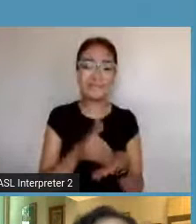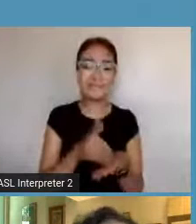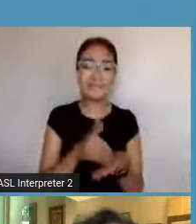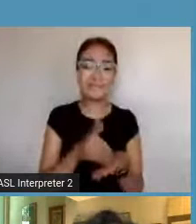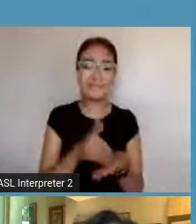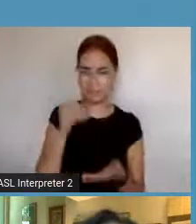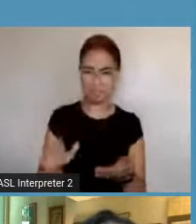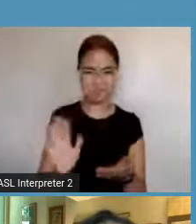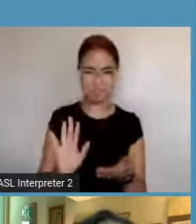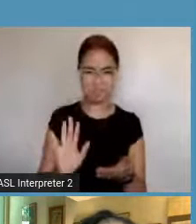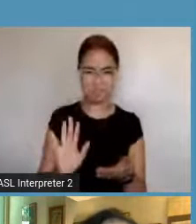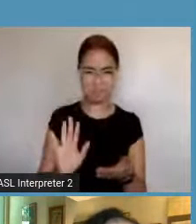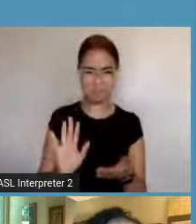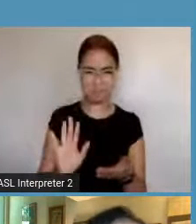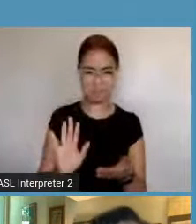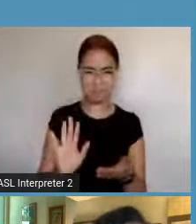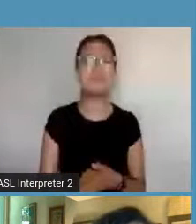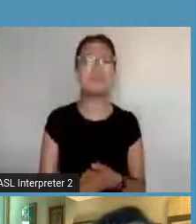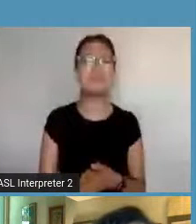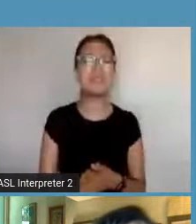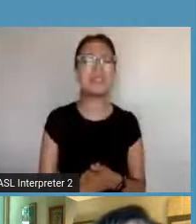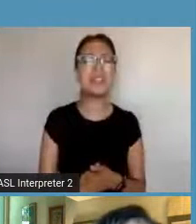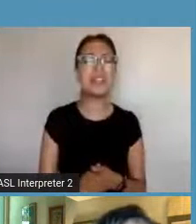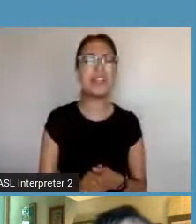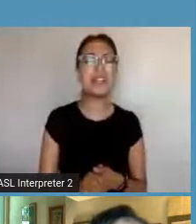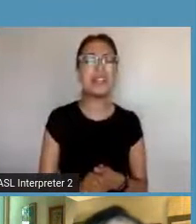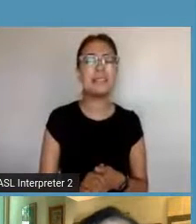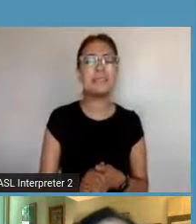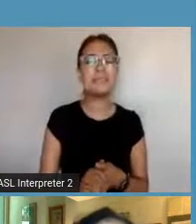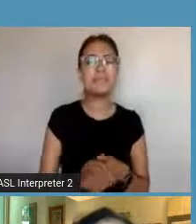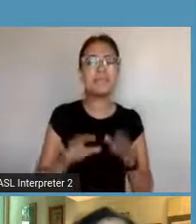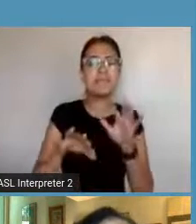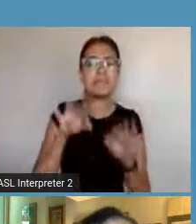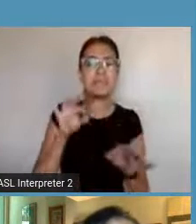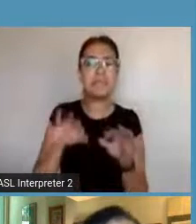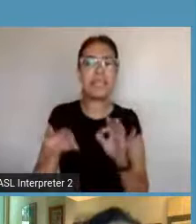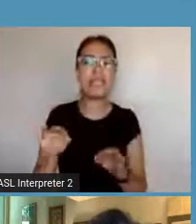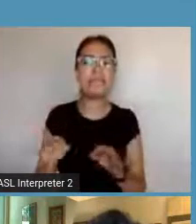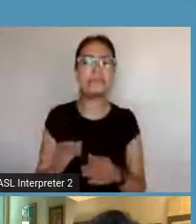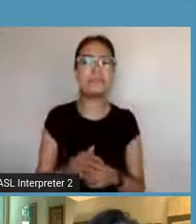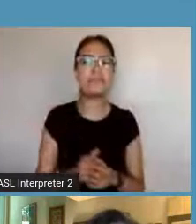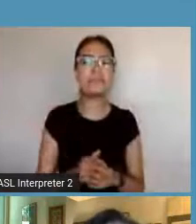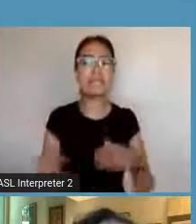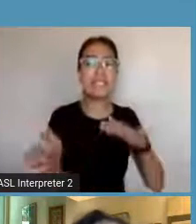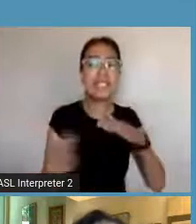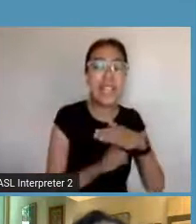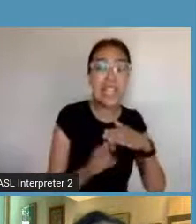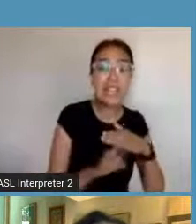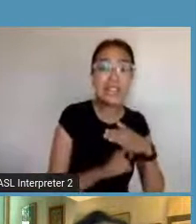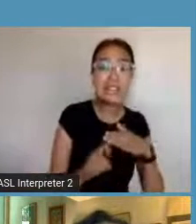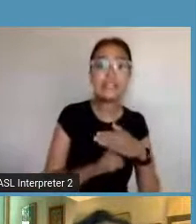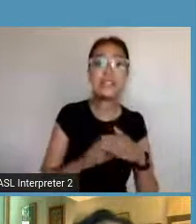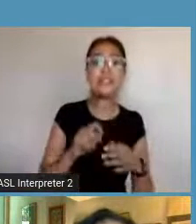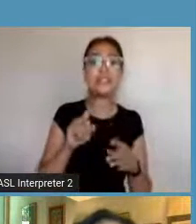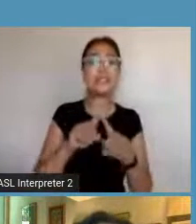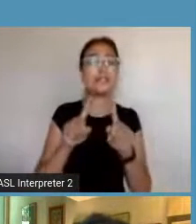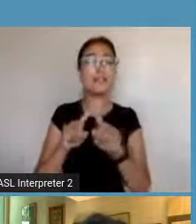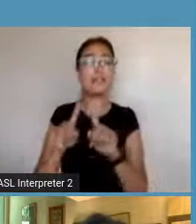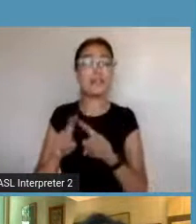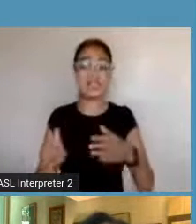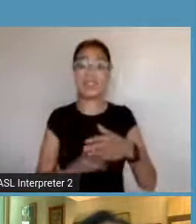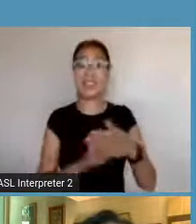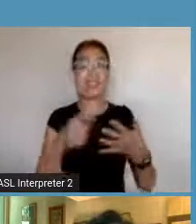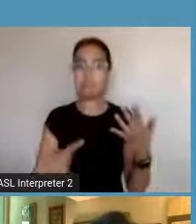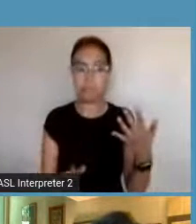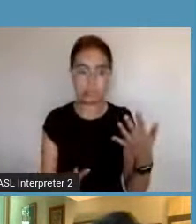of flatbed scanners, high-speed book scanners, microfilm scanners, slide scanners, 3D scanners. You have to